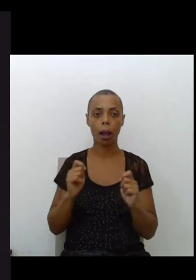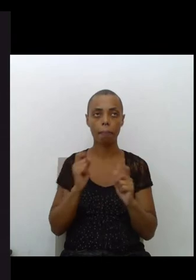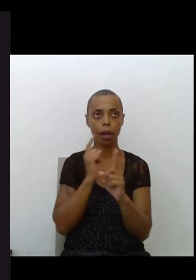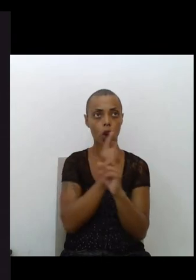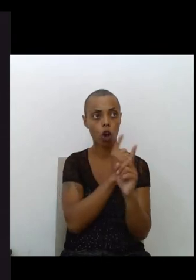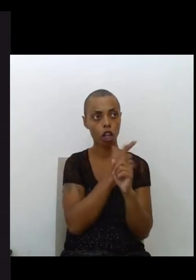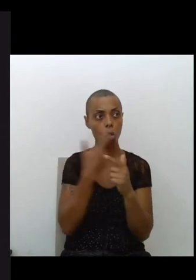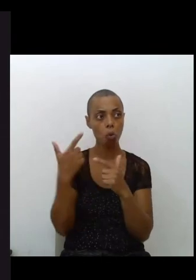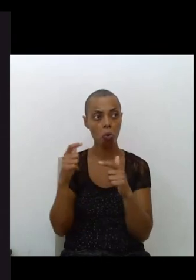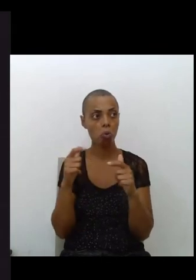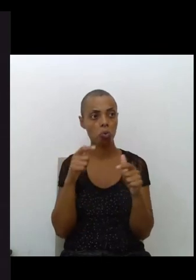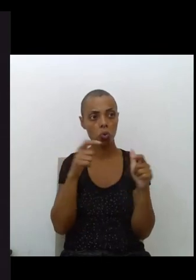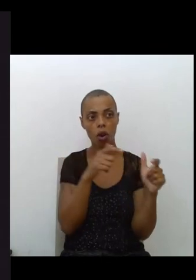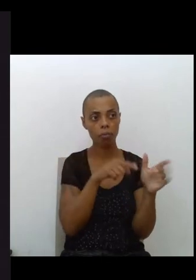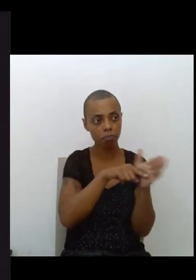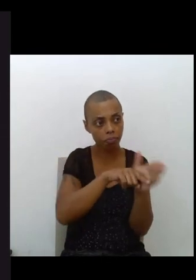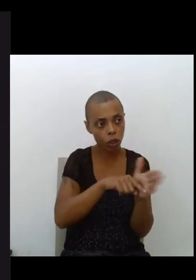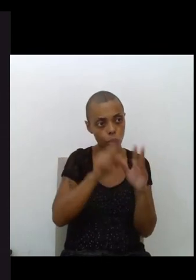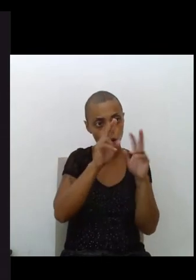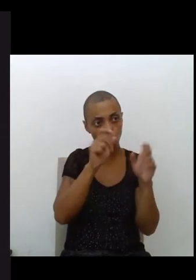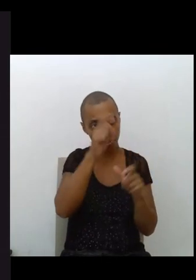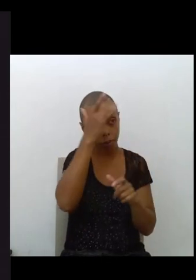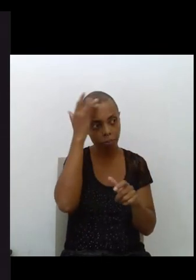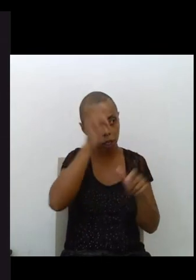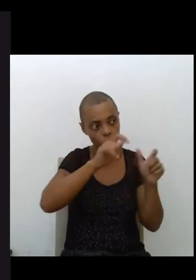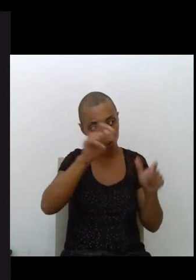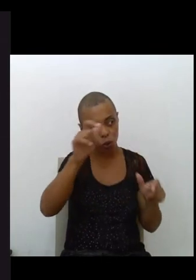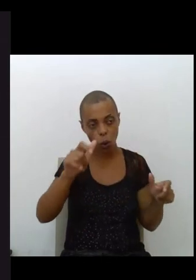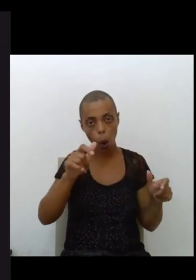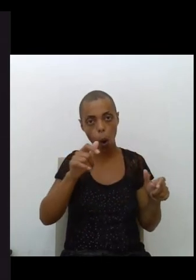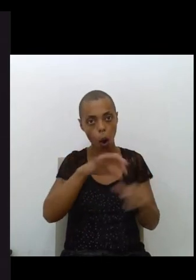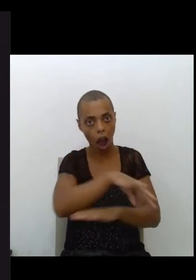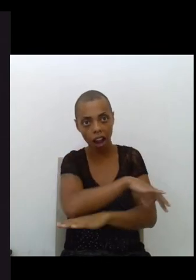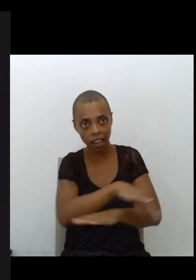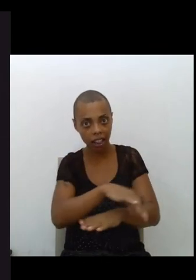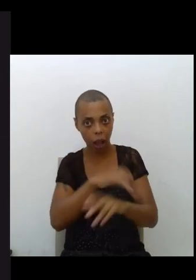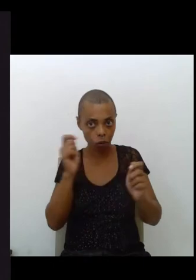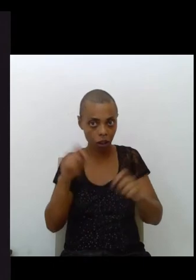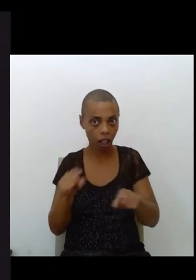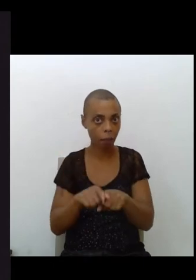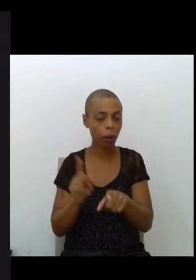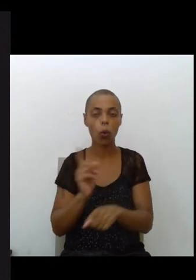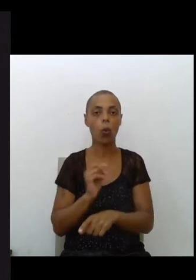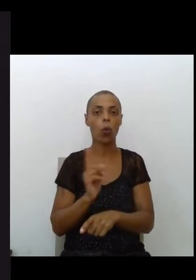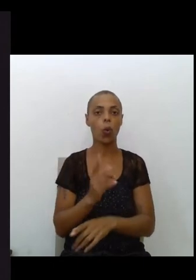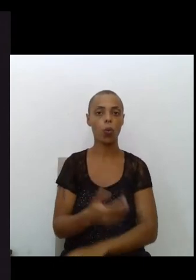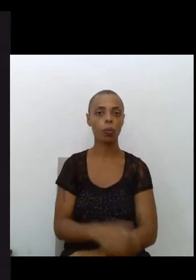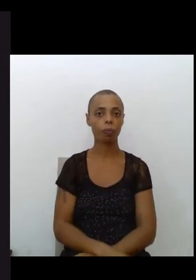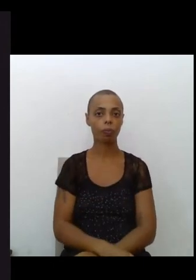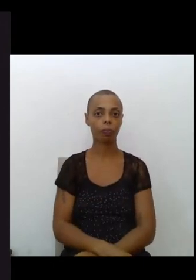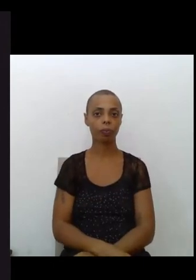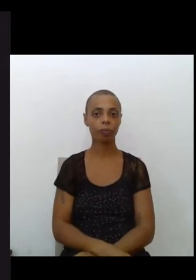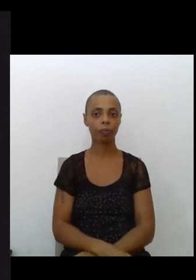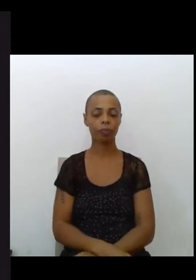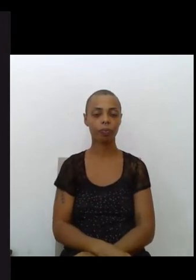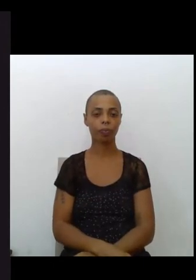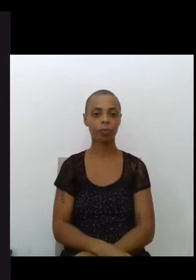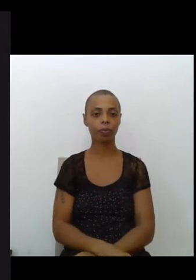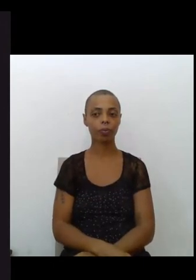you also find information about those architects in other in other sources in other areas